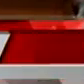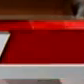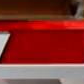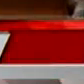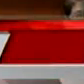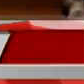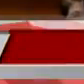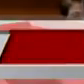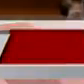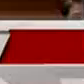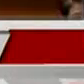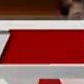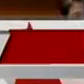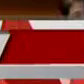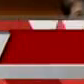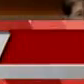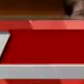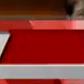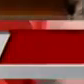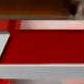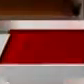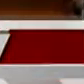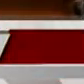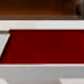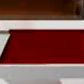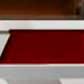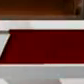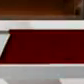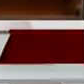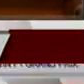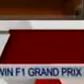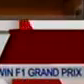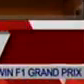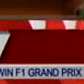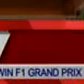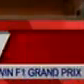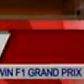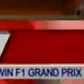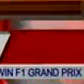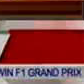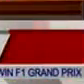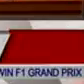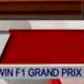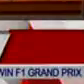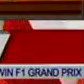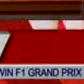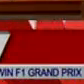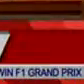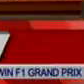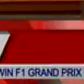time. Yes, Your Honor. It started at a given date and ended on a given date. Yes, Your Honor.